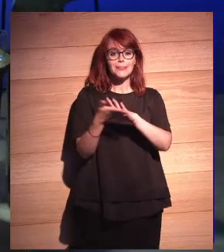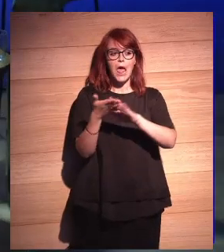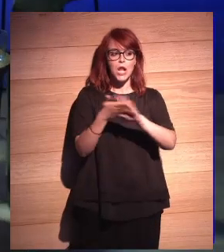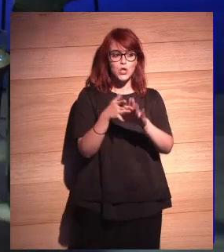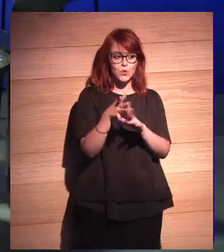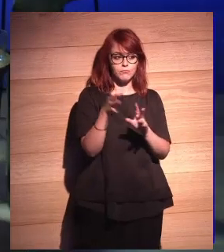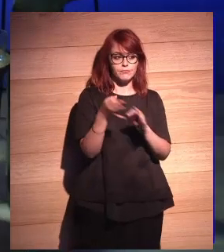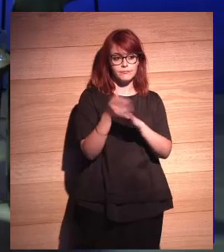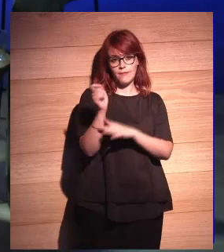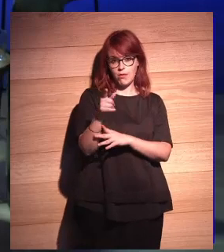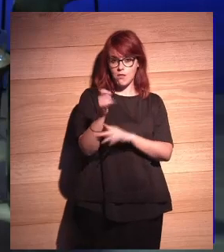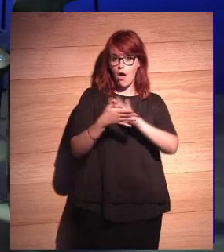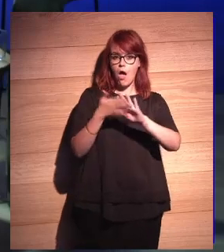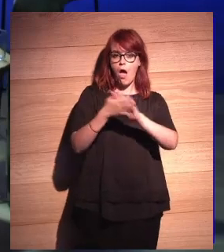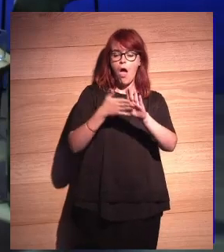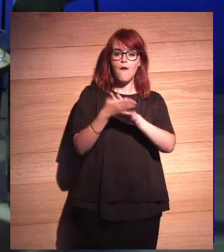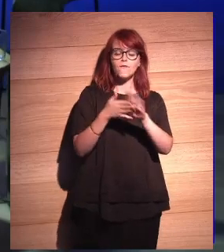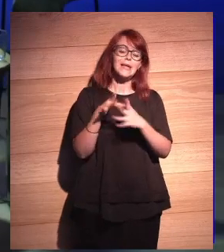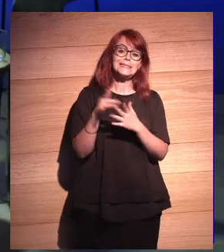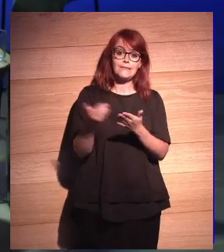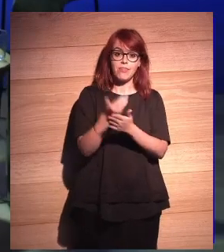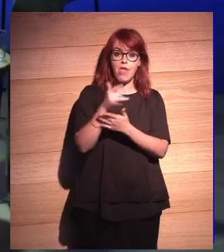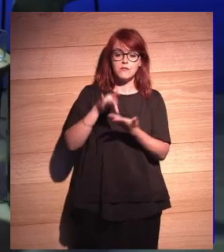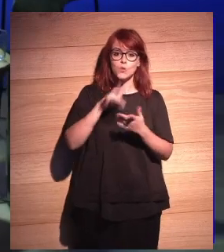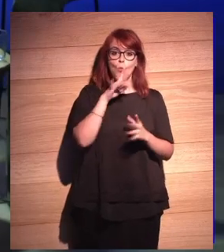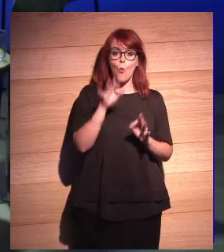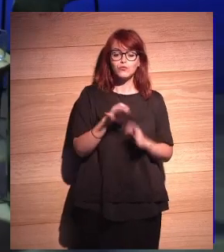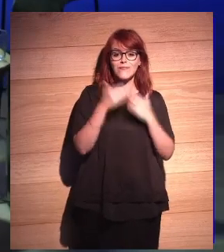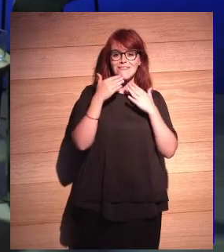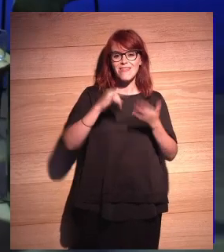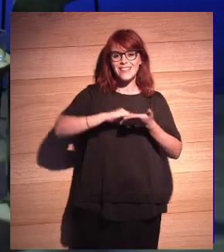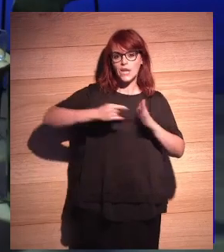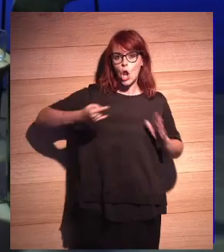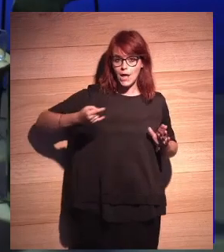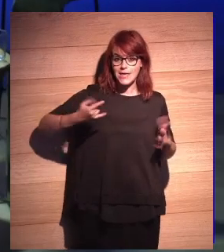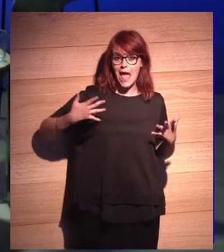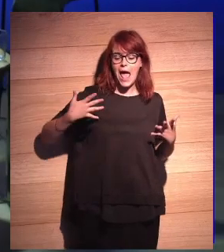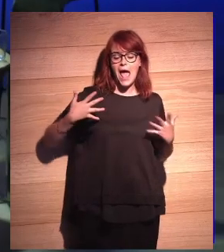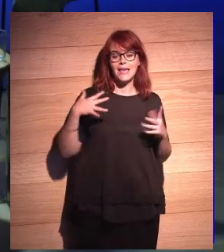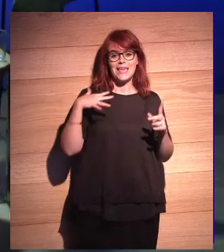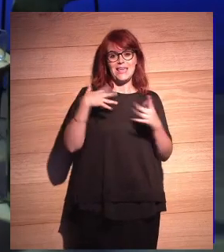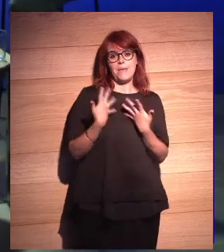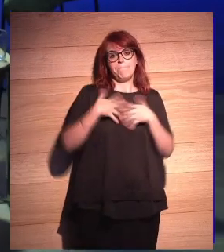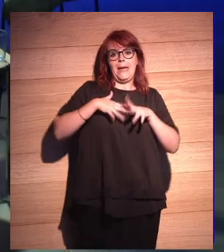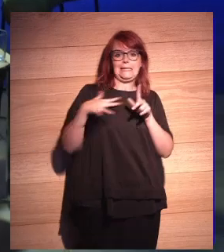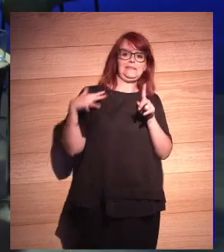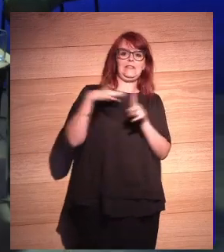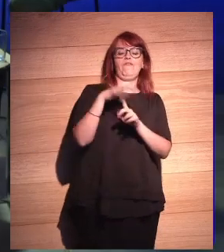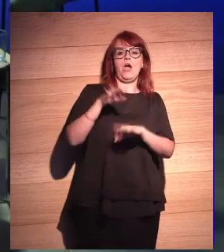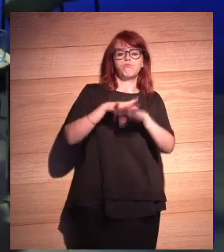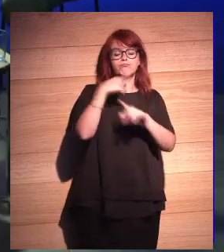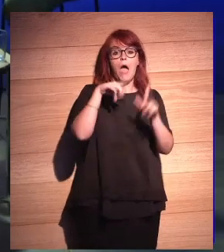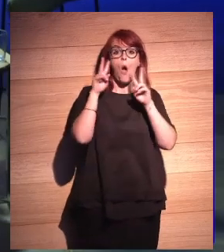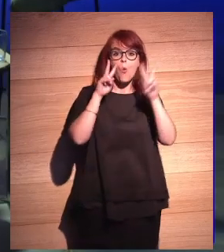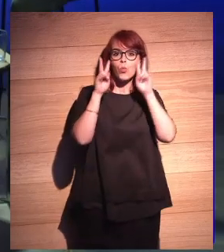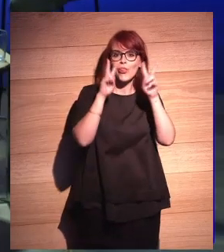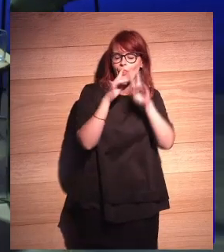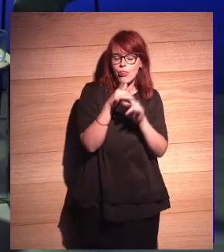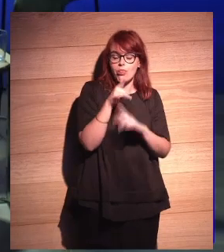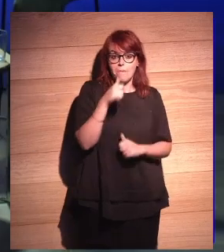possibilities within this environment. Something that has been mentioned over the past days is that thanks to the